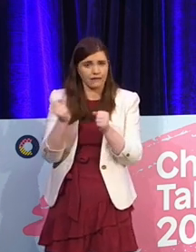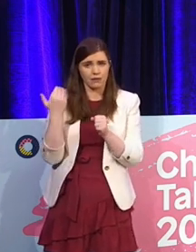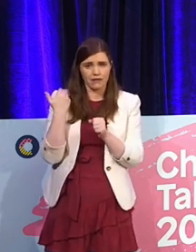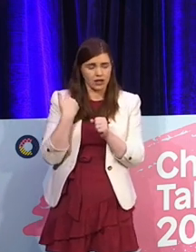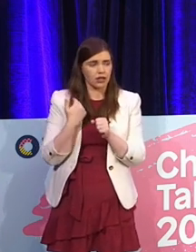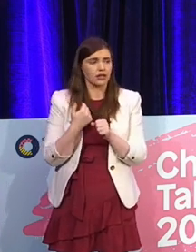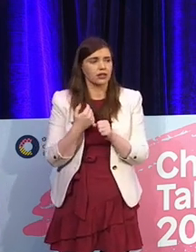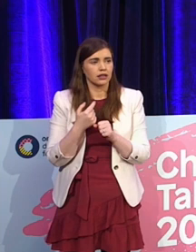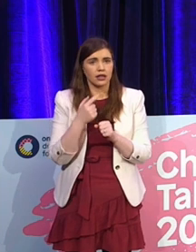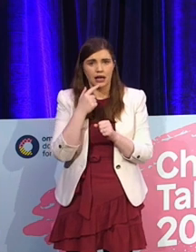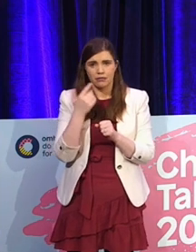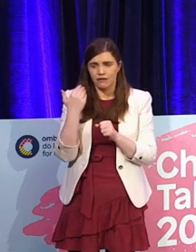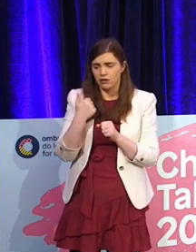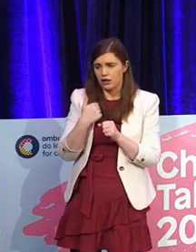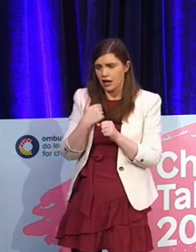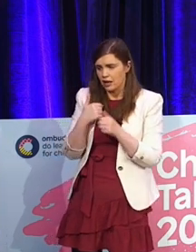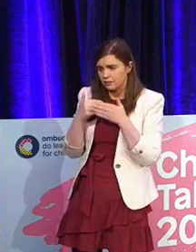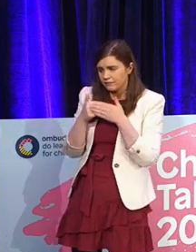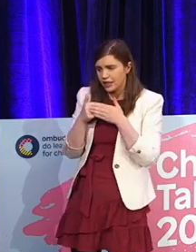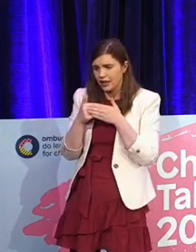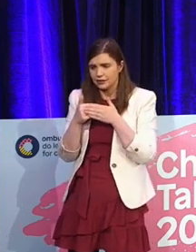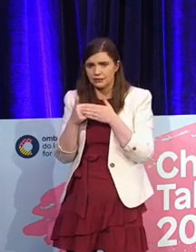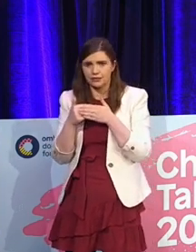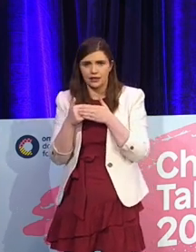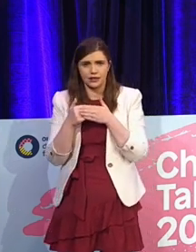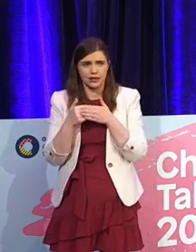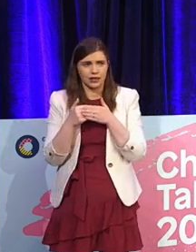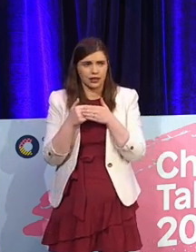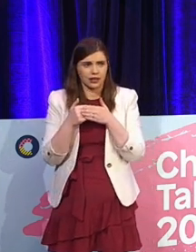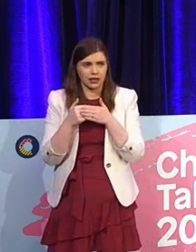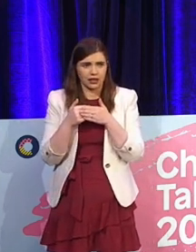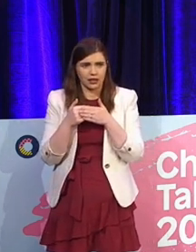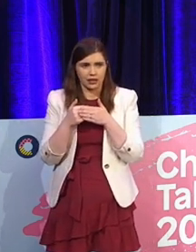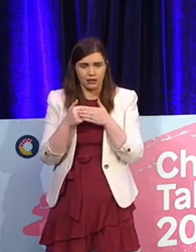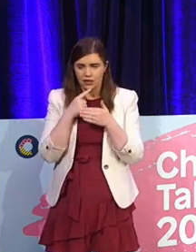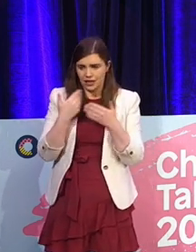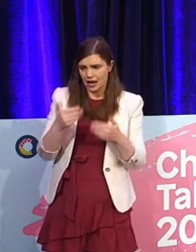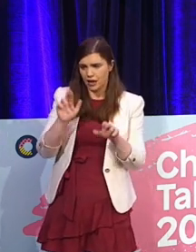I needed to challenge myself in a way where I could speak my voice as to make it better, louder, and clearer.